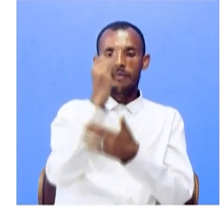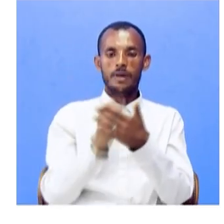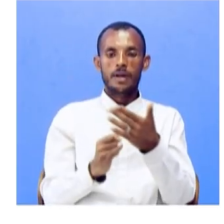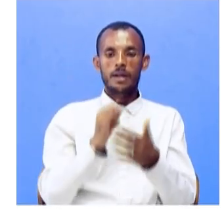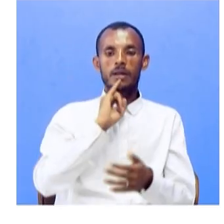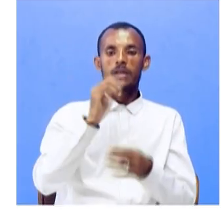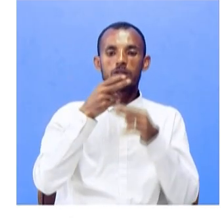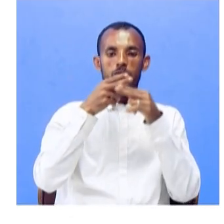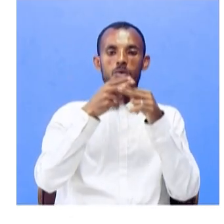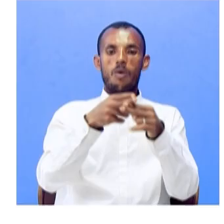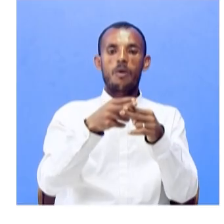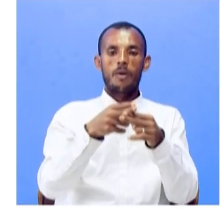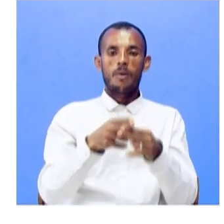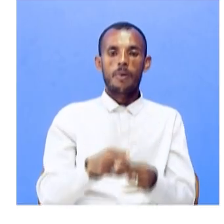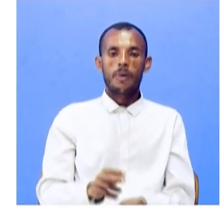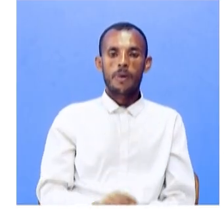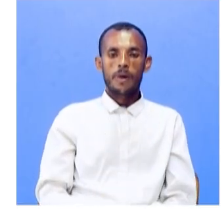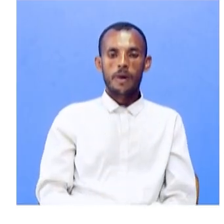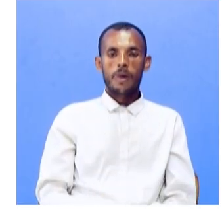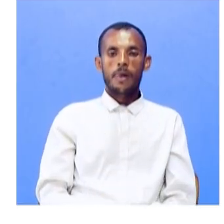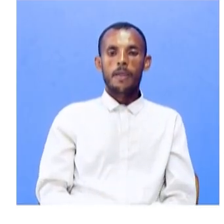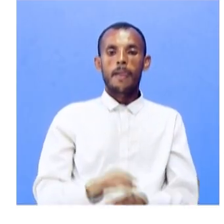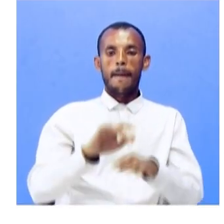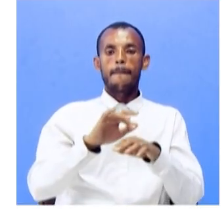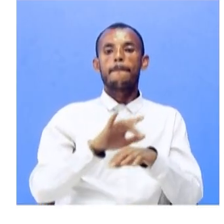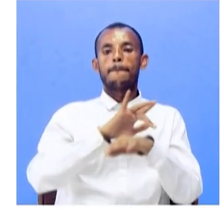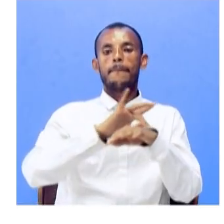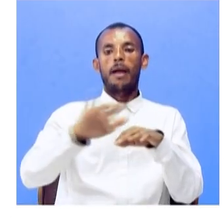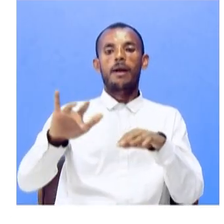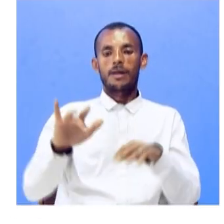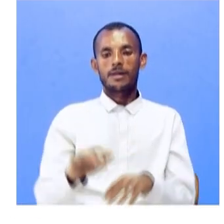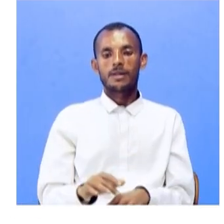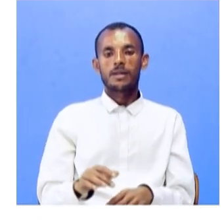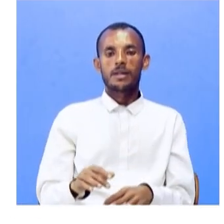is called, what do you call a four-sided figure?